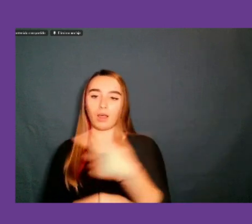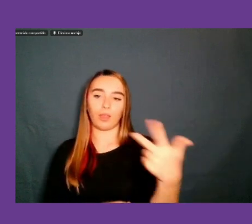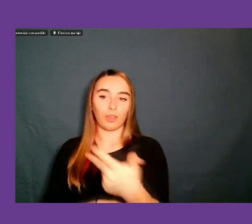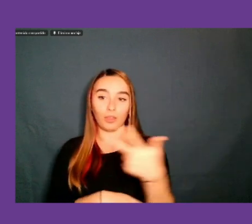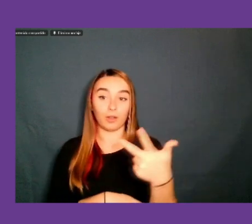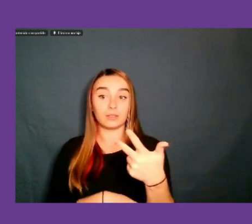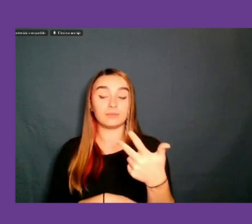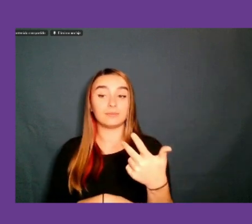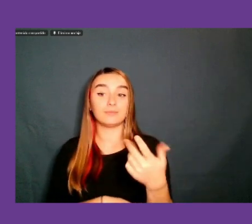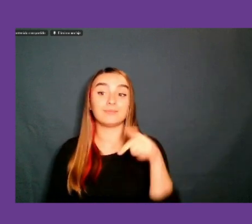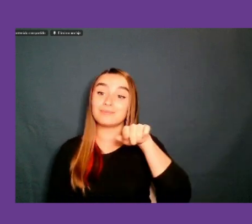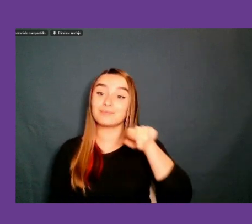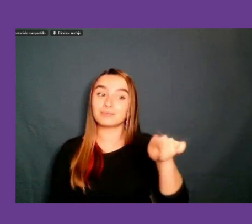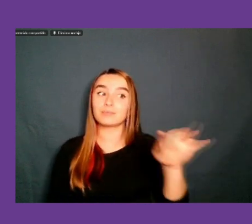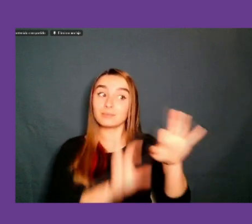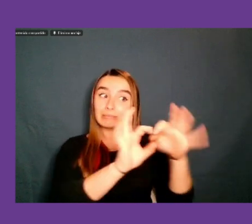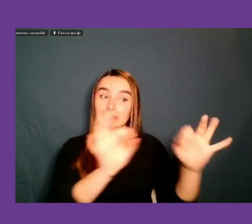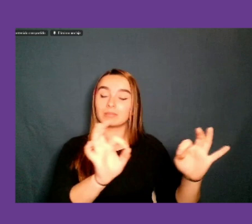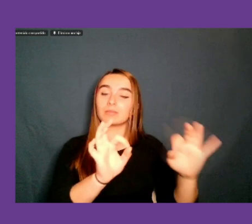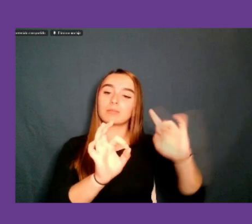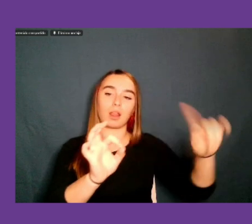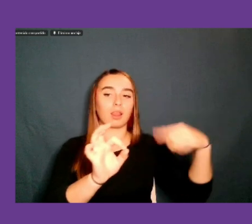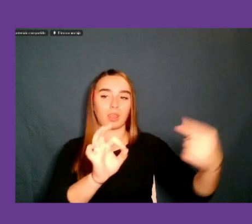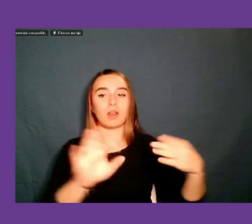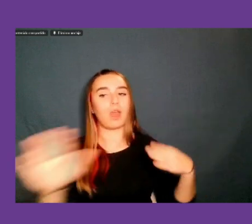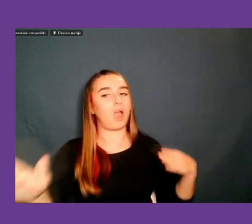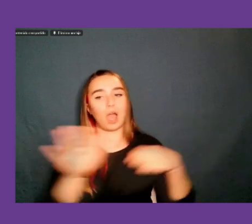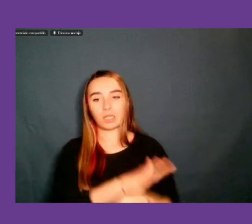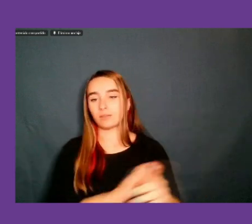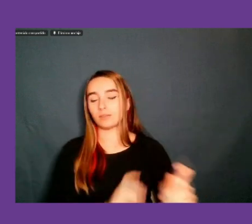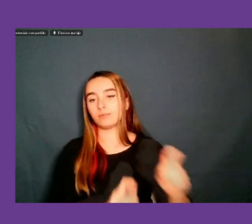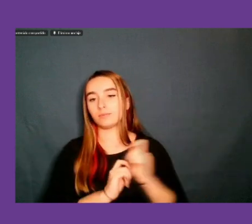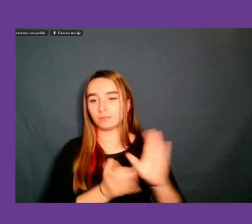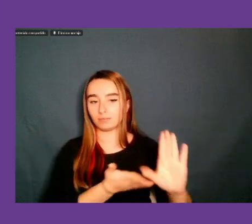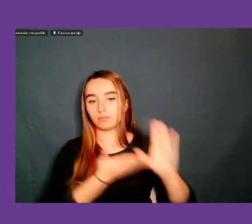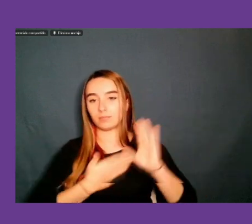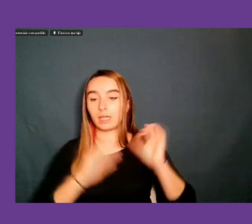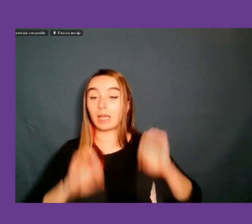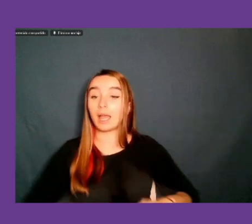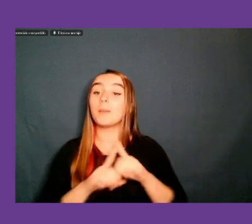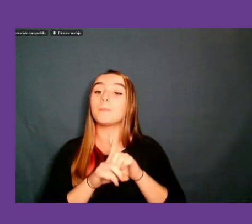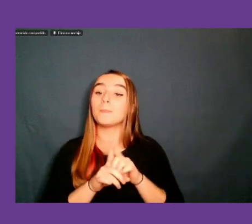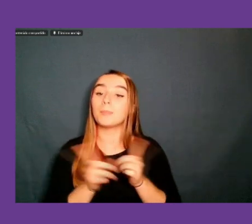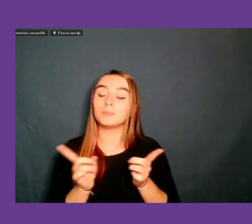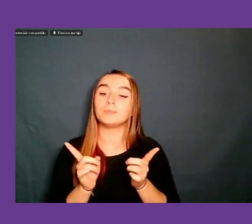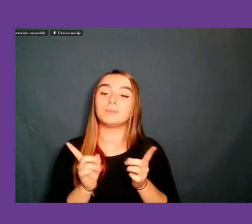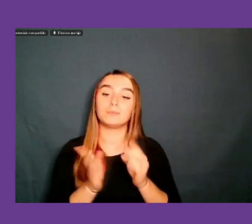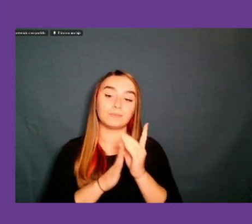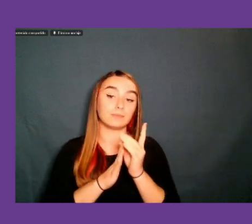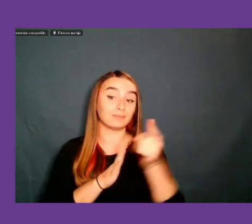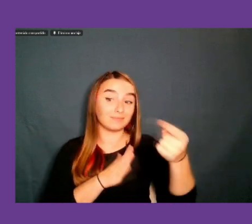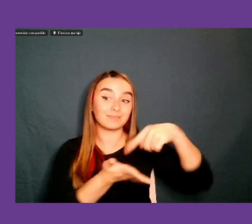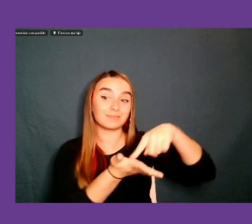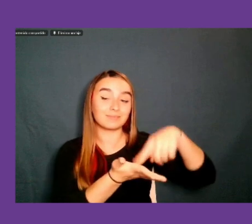chain that is going to deliver accessibility at the end of the day. But to have a process without a requirement, it Absolutely. doesn't ensure